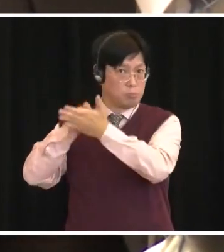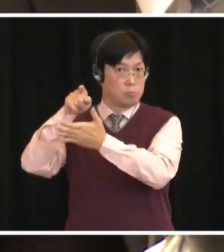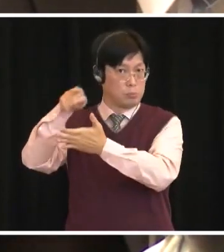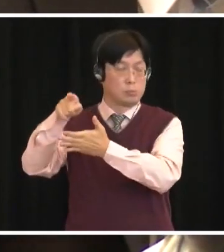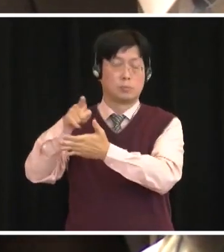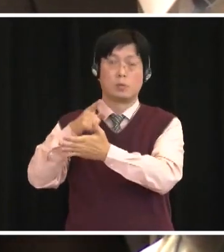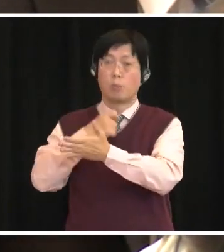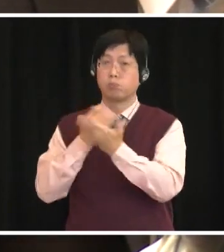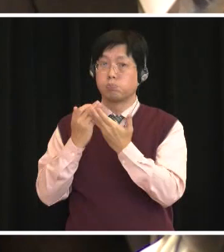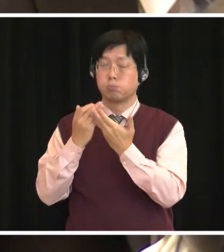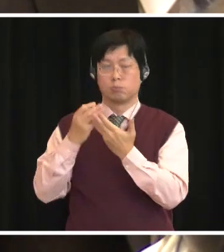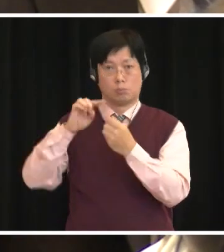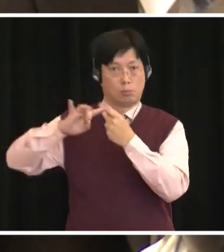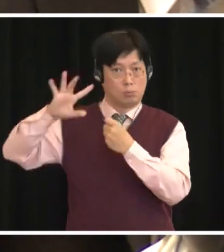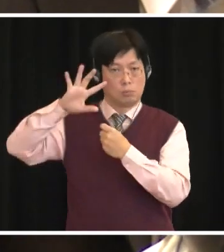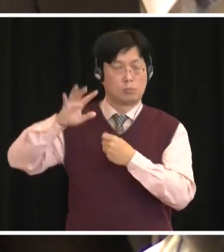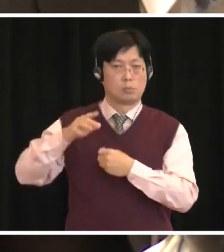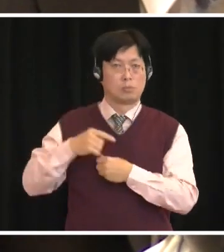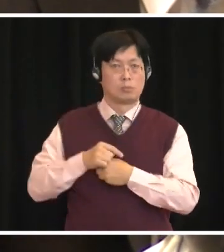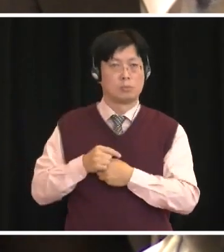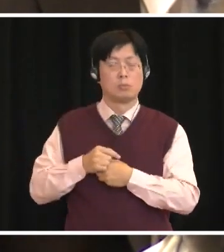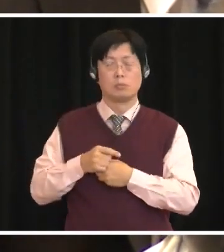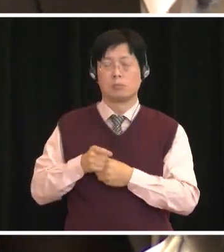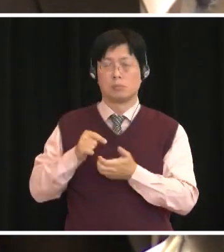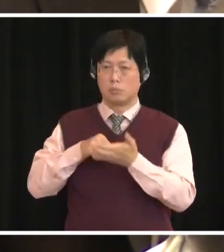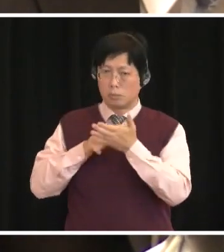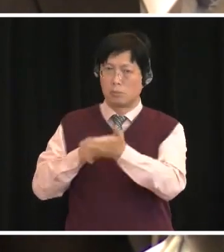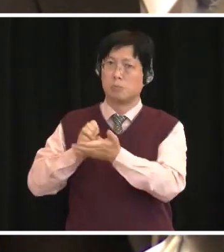age students,